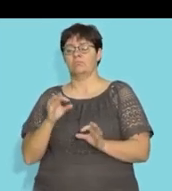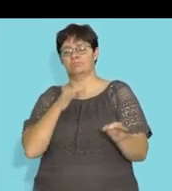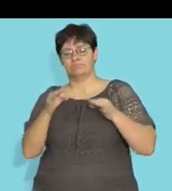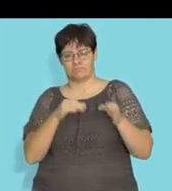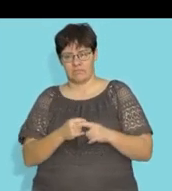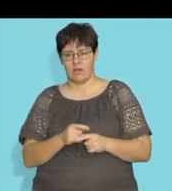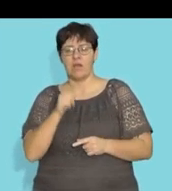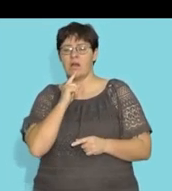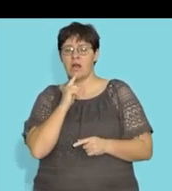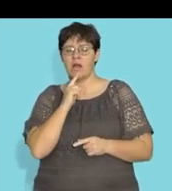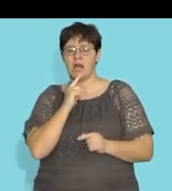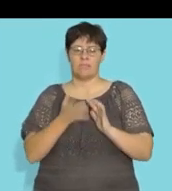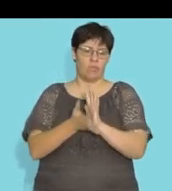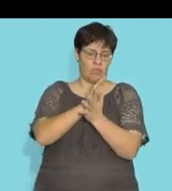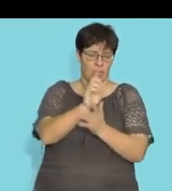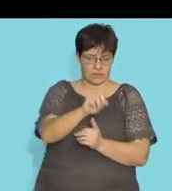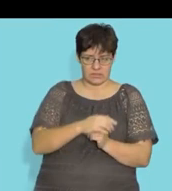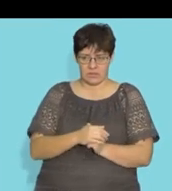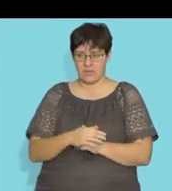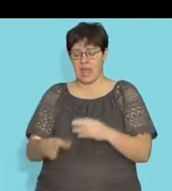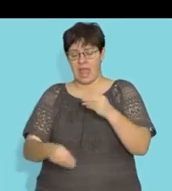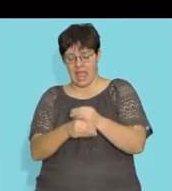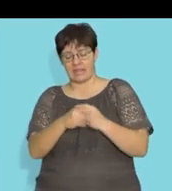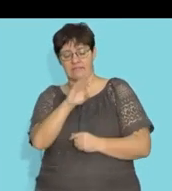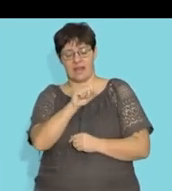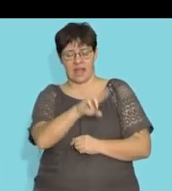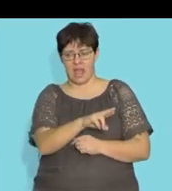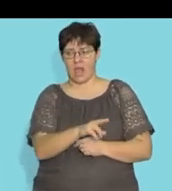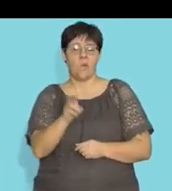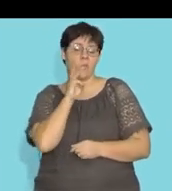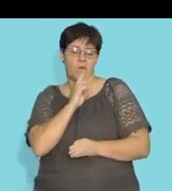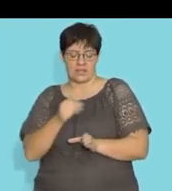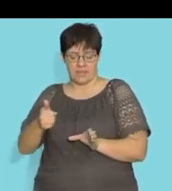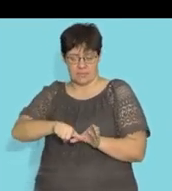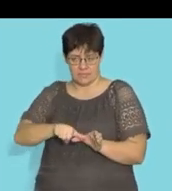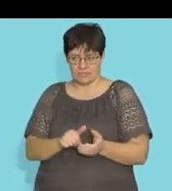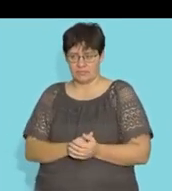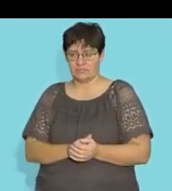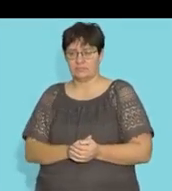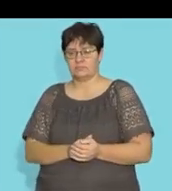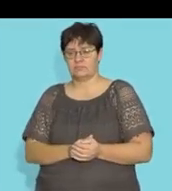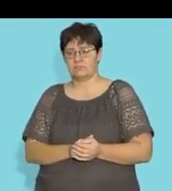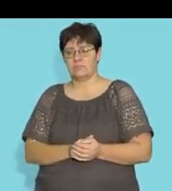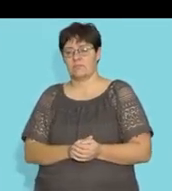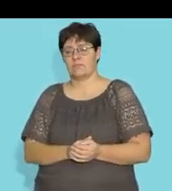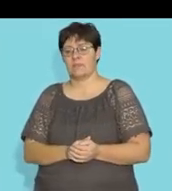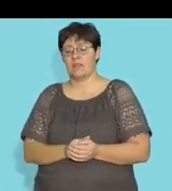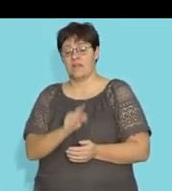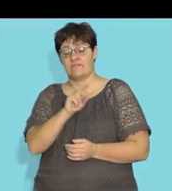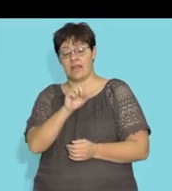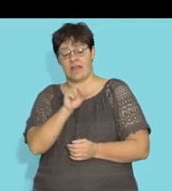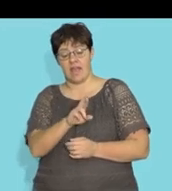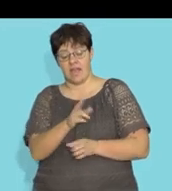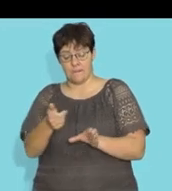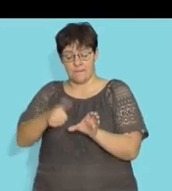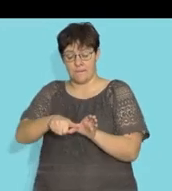unpack. What is the disturbance? We've added vinegar to water, and this is now just to water. So when the